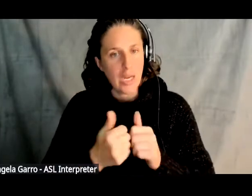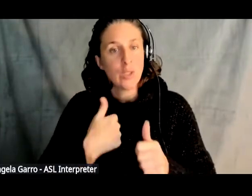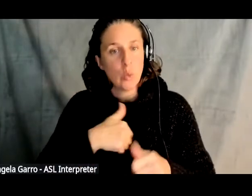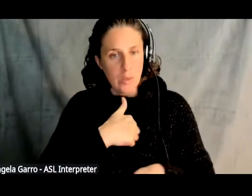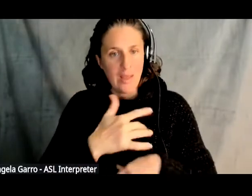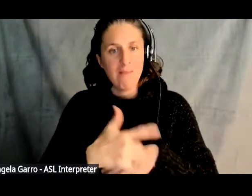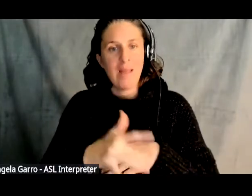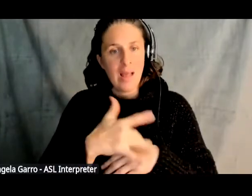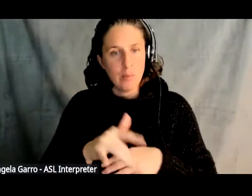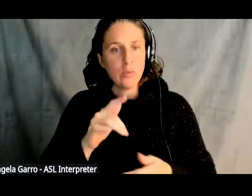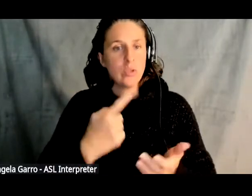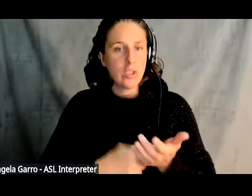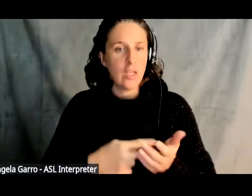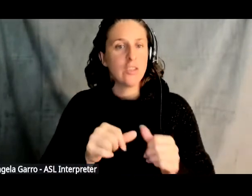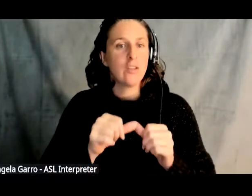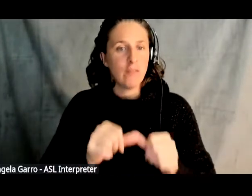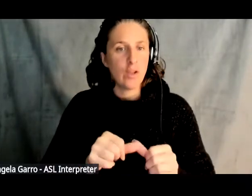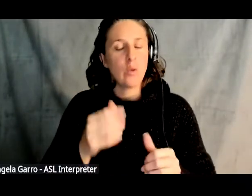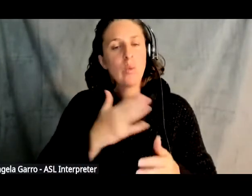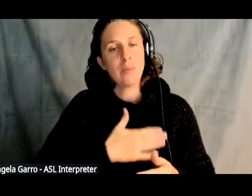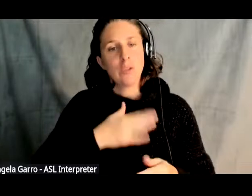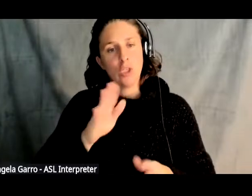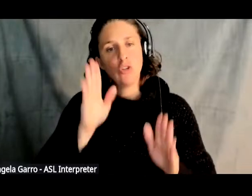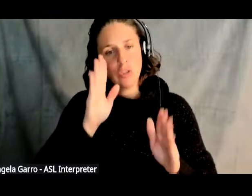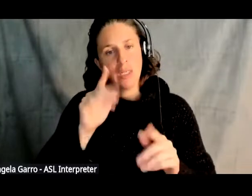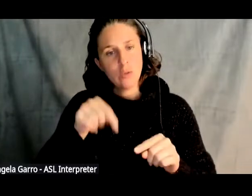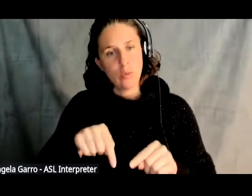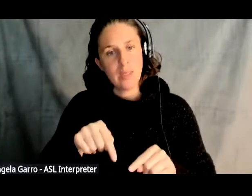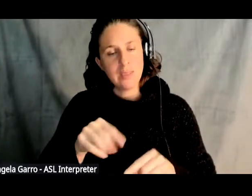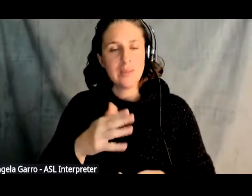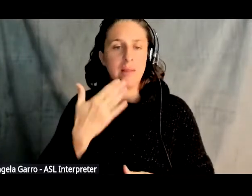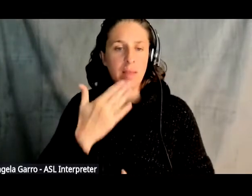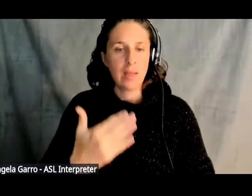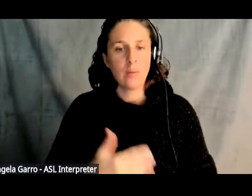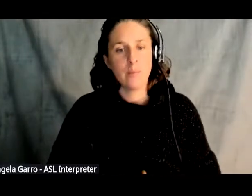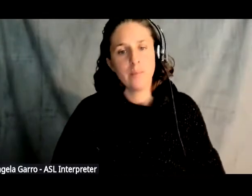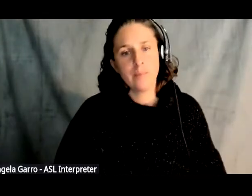discuss this further, and we appreciate your attention to this matter. Thank you.